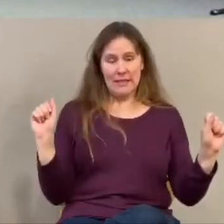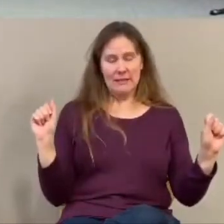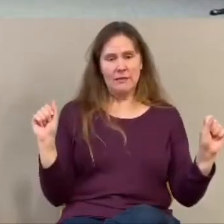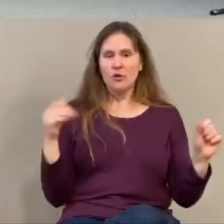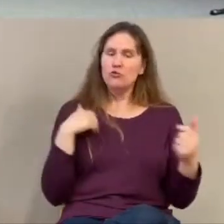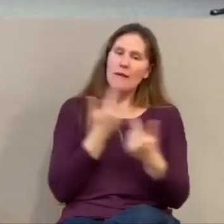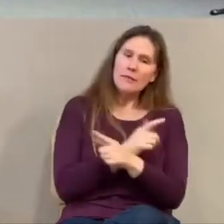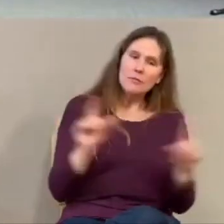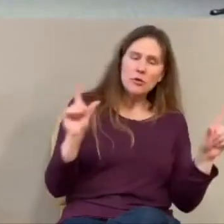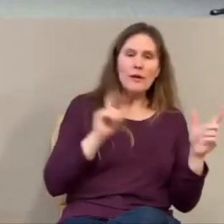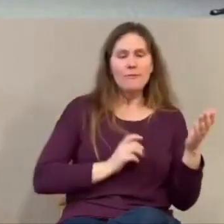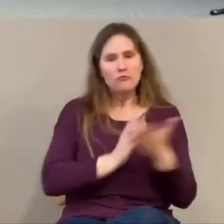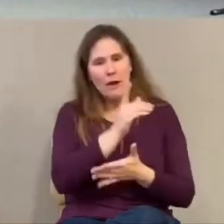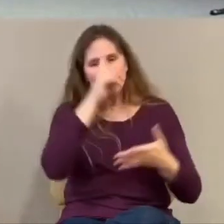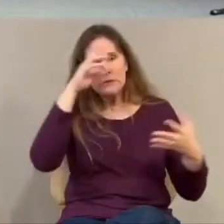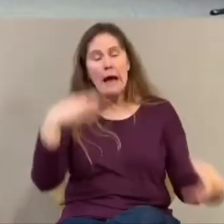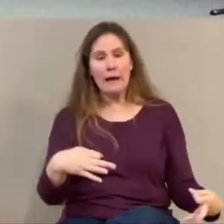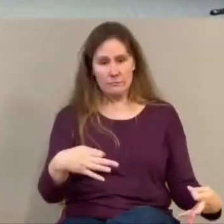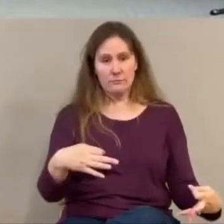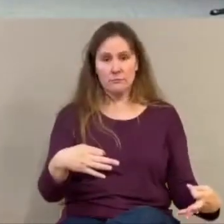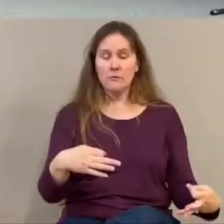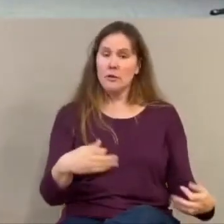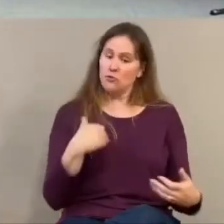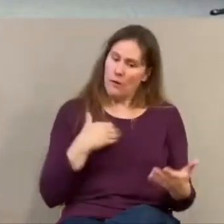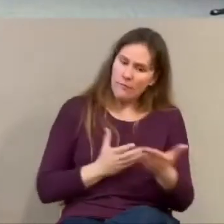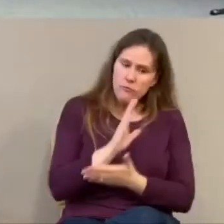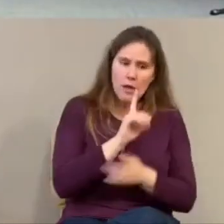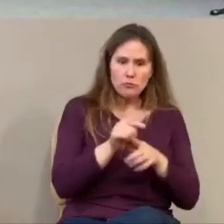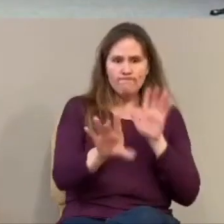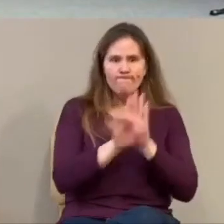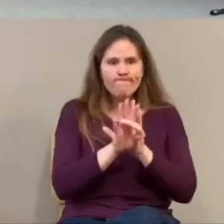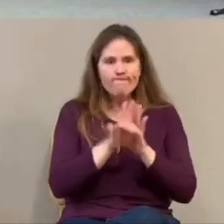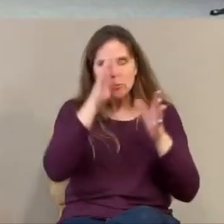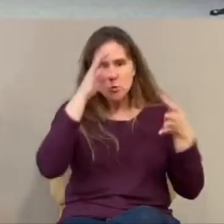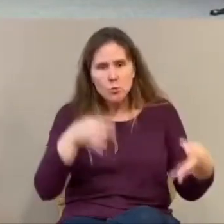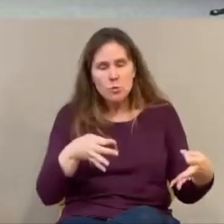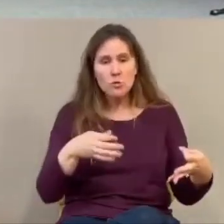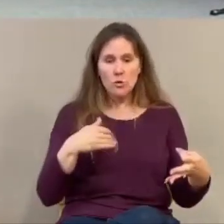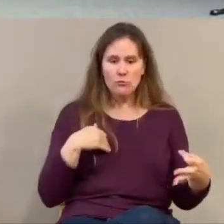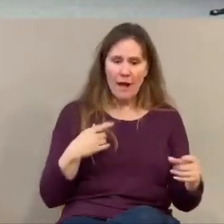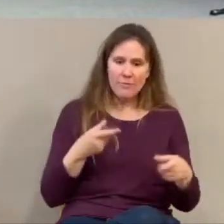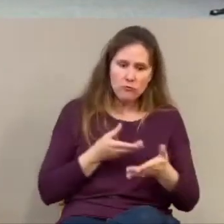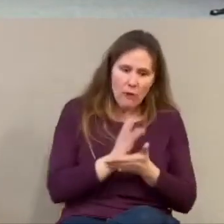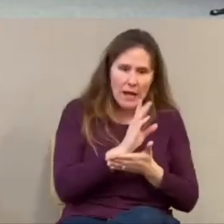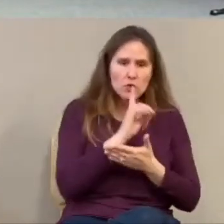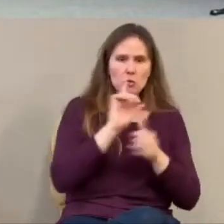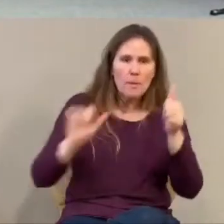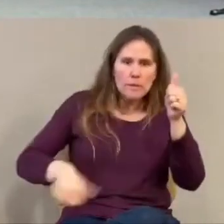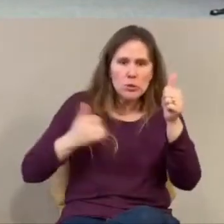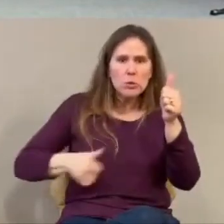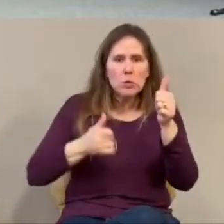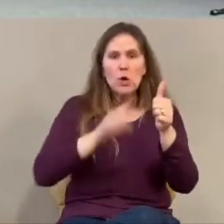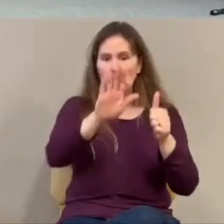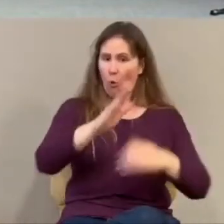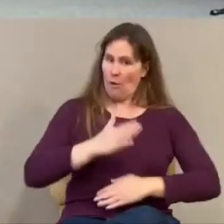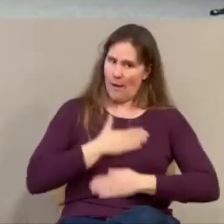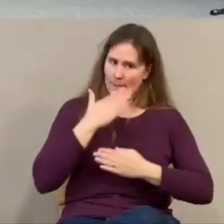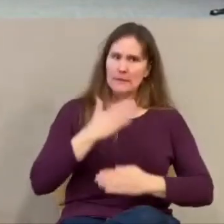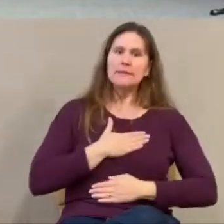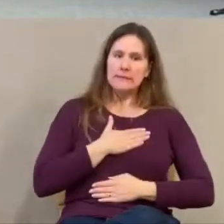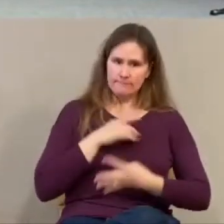You have the right to decide. You have the right to choose. You have the right to pursue your